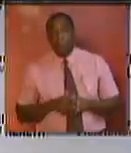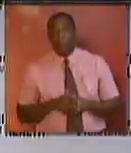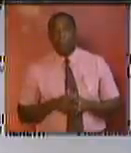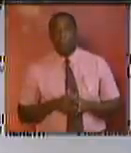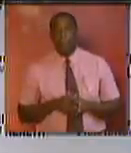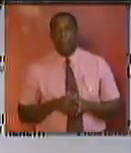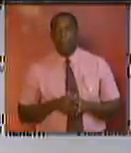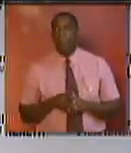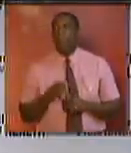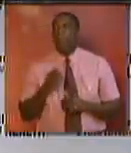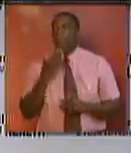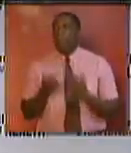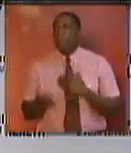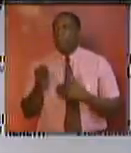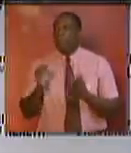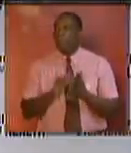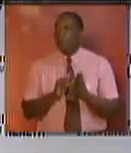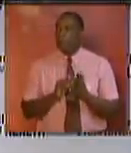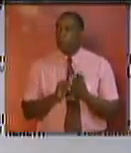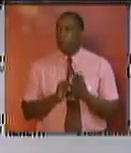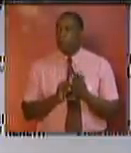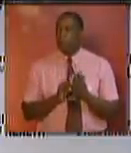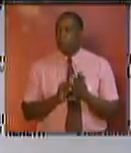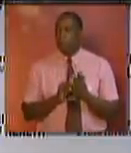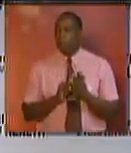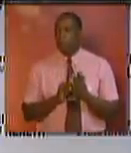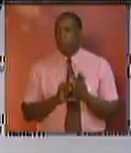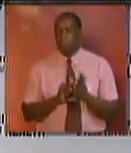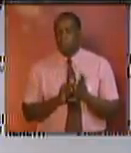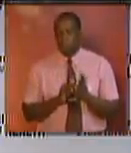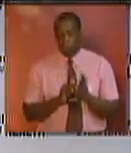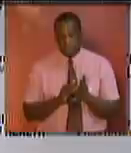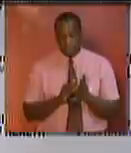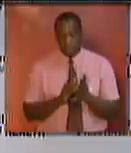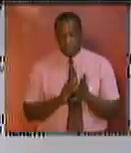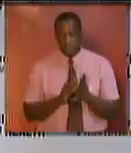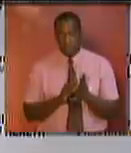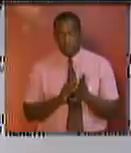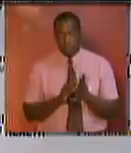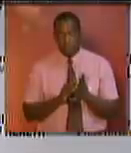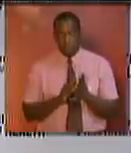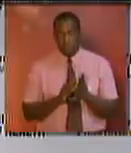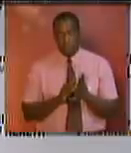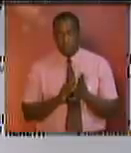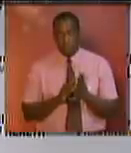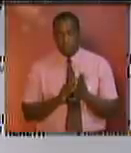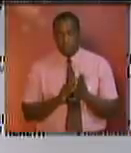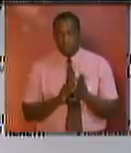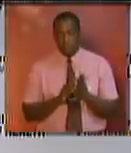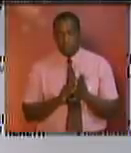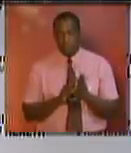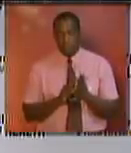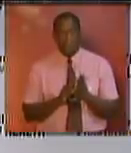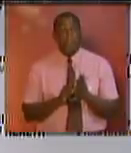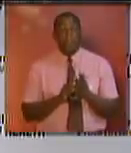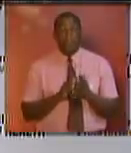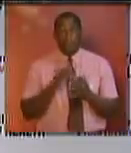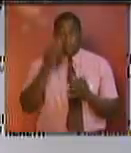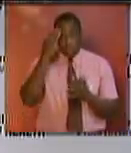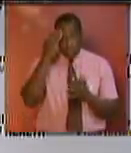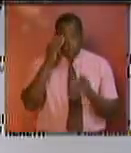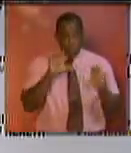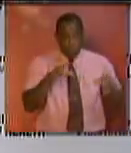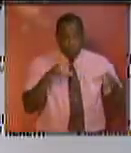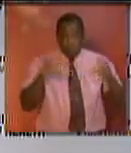Good morning again. I just wanted to follow up the request that was made by the conservation groups for turtle